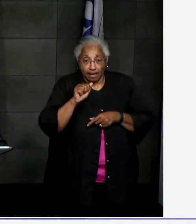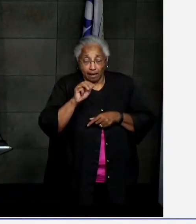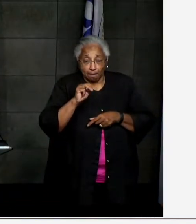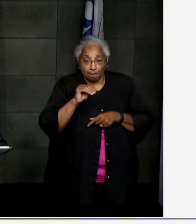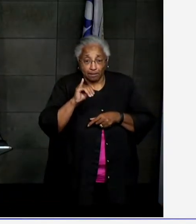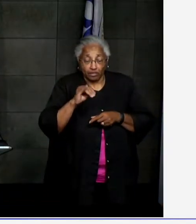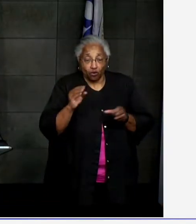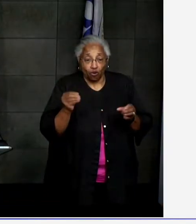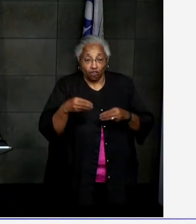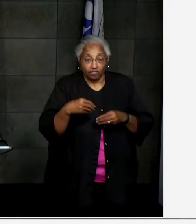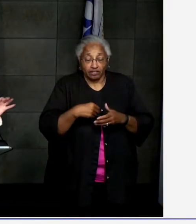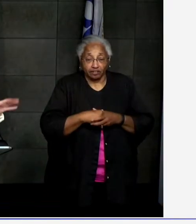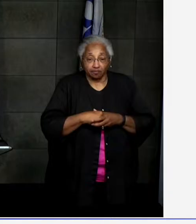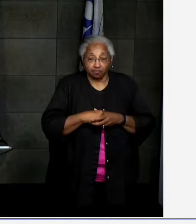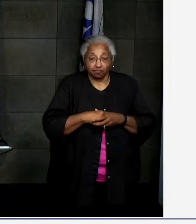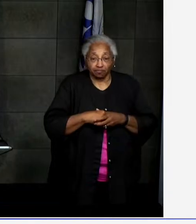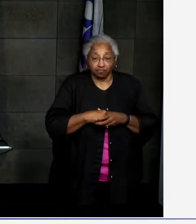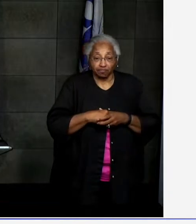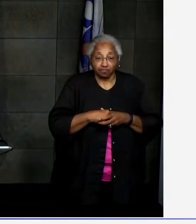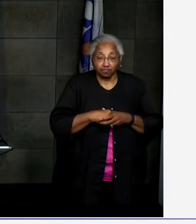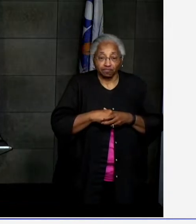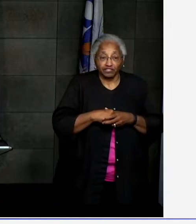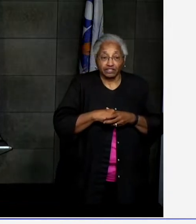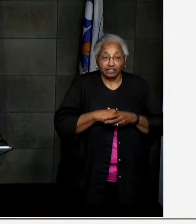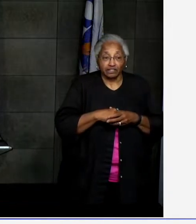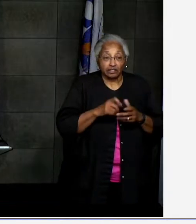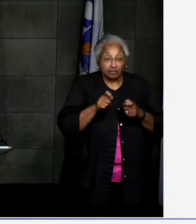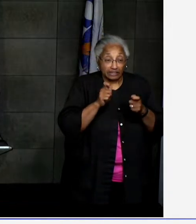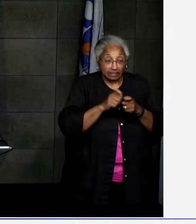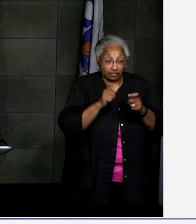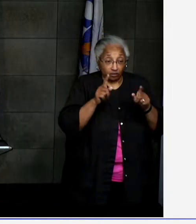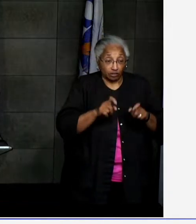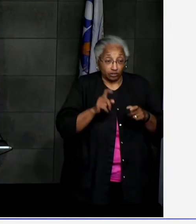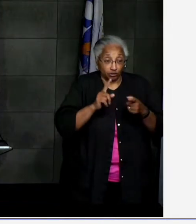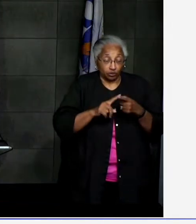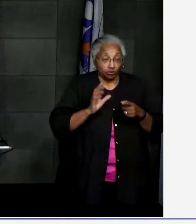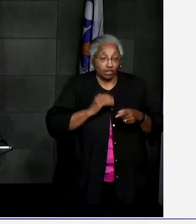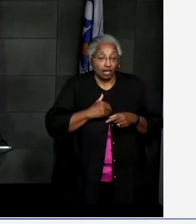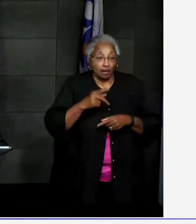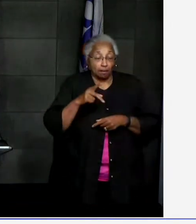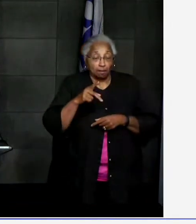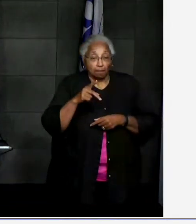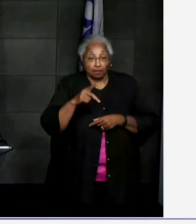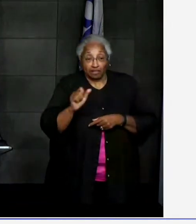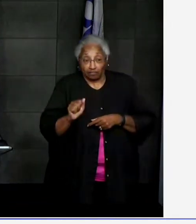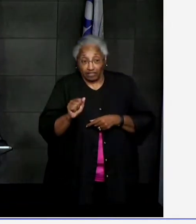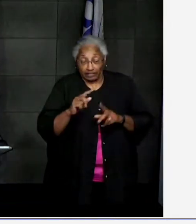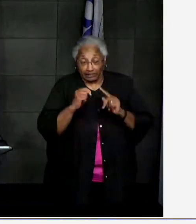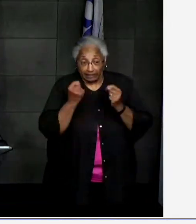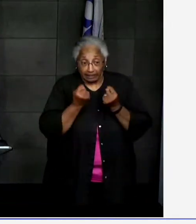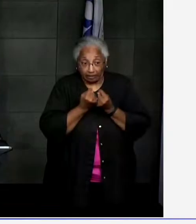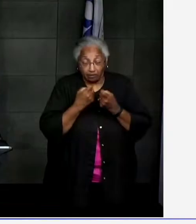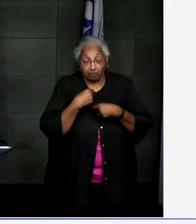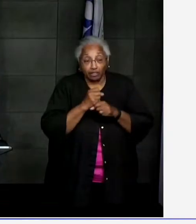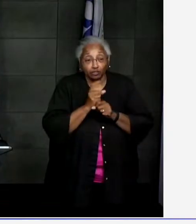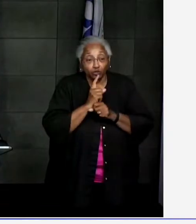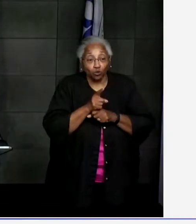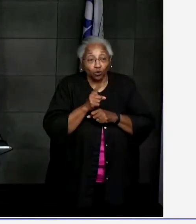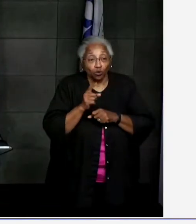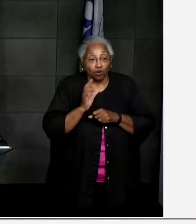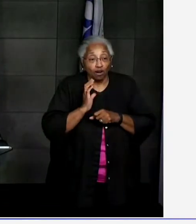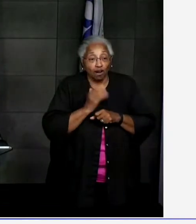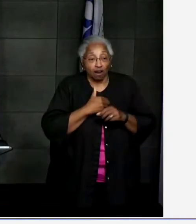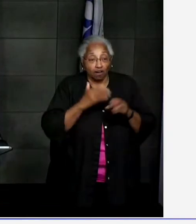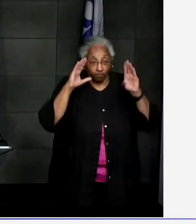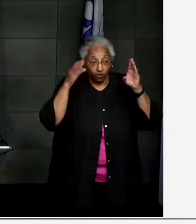I'm going to direct any, very specific questions to our public affairs team, just to make sure that the focus of